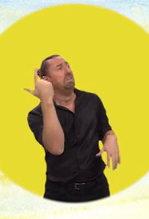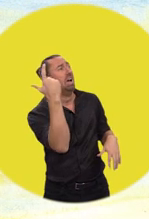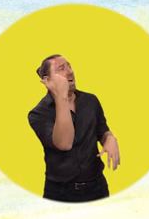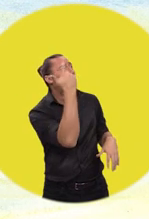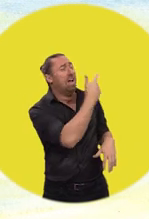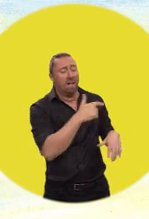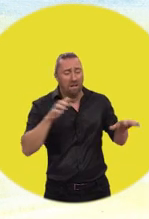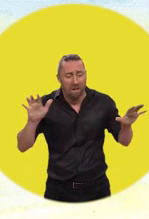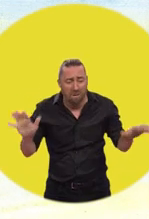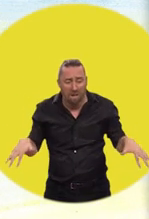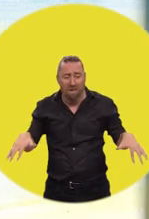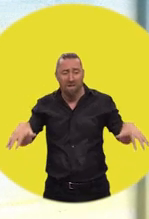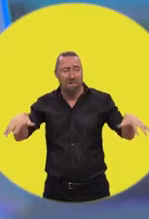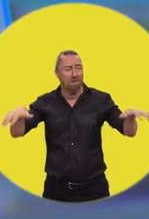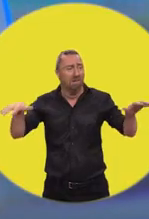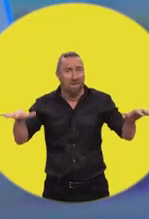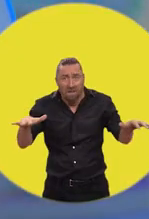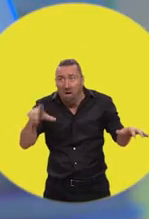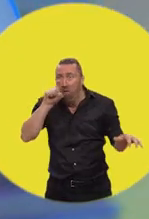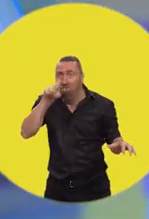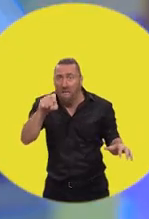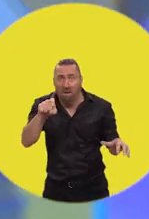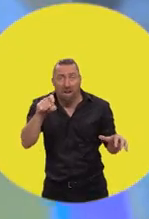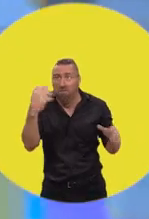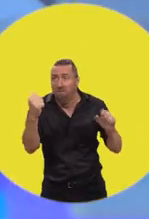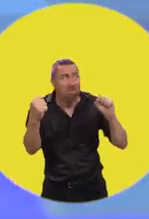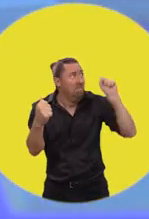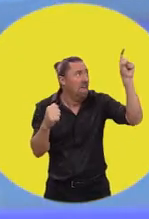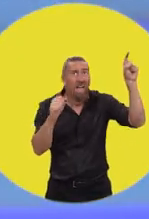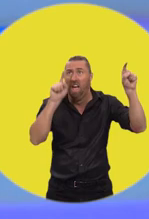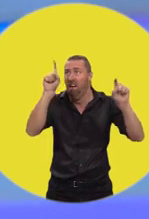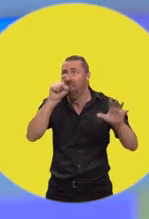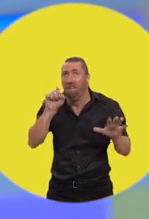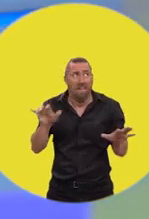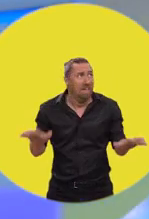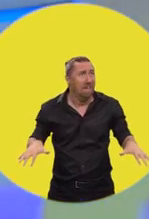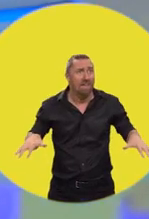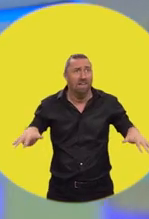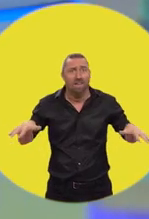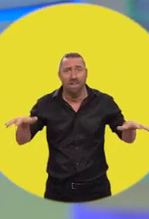through falcon-haunted skies. How would she ever find her way?